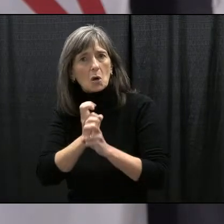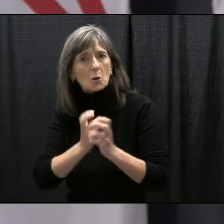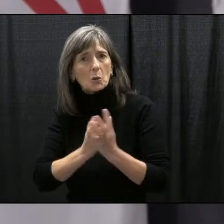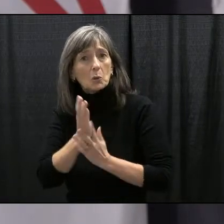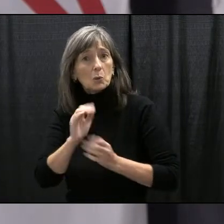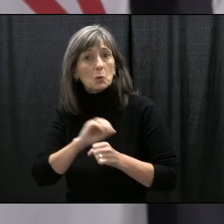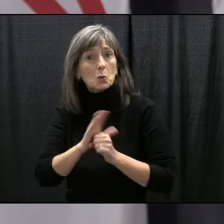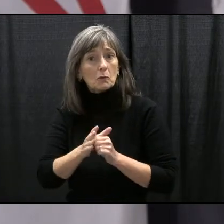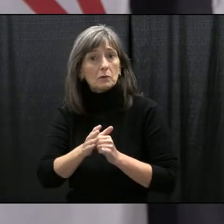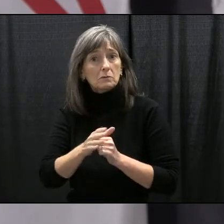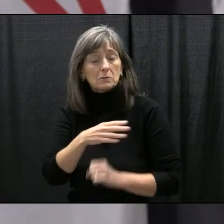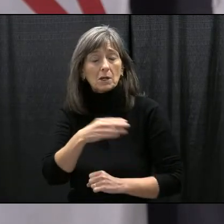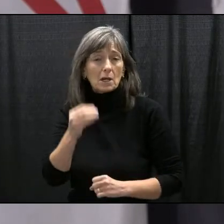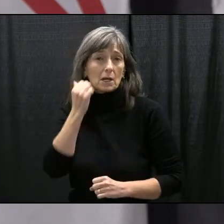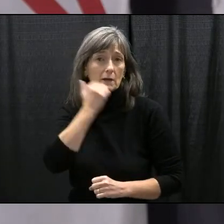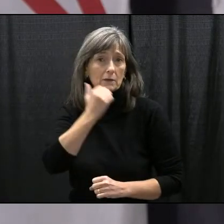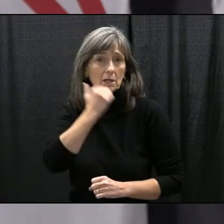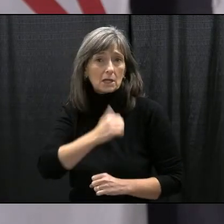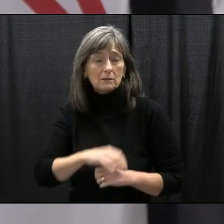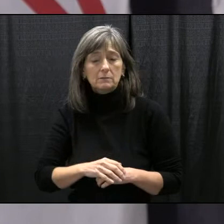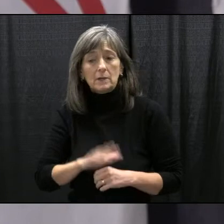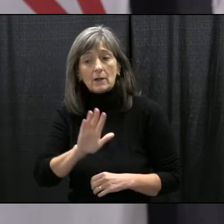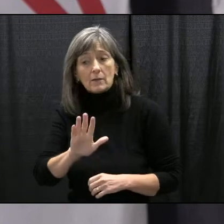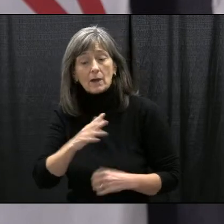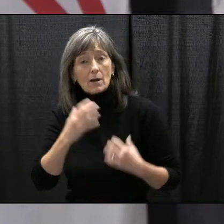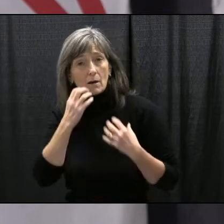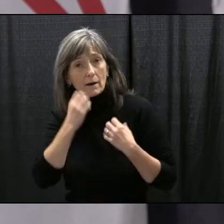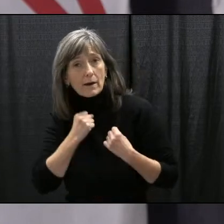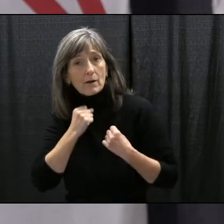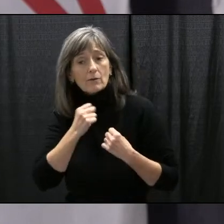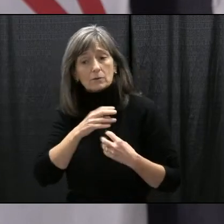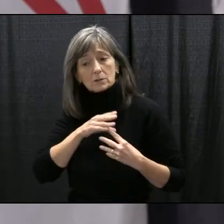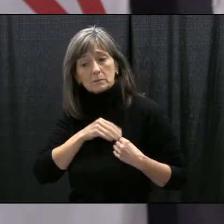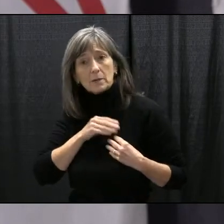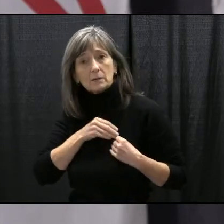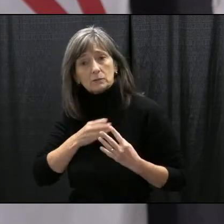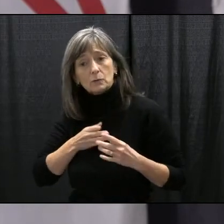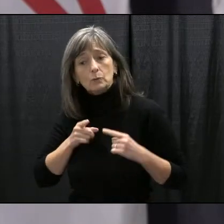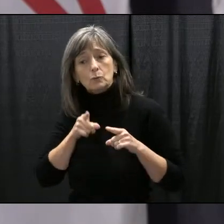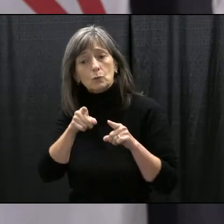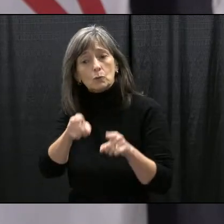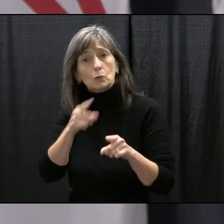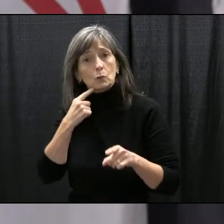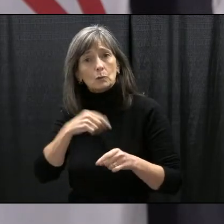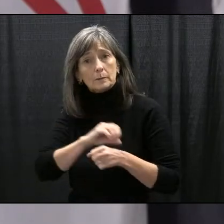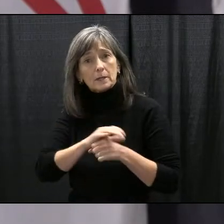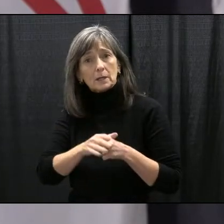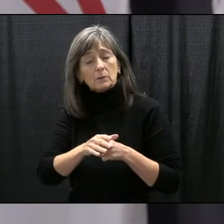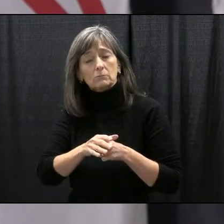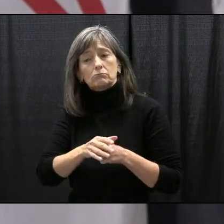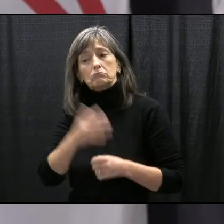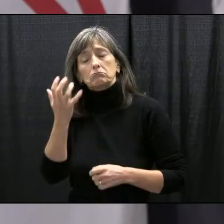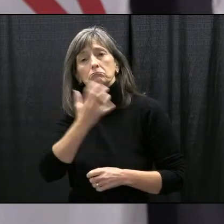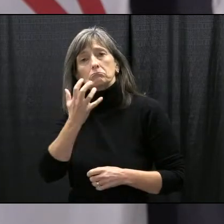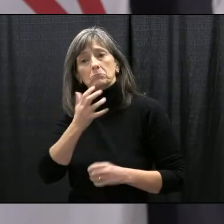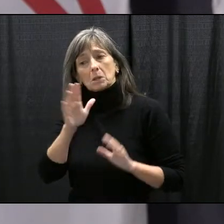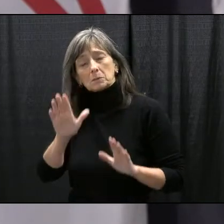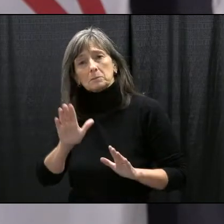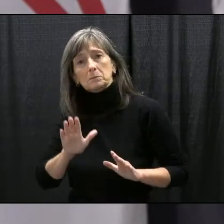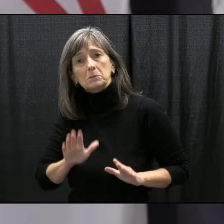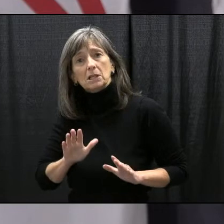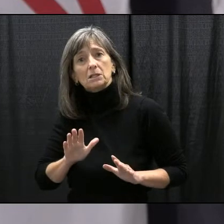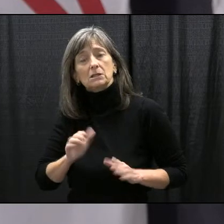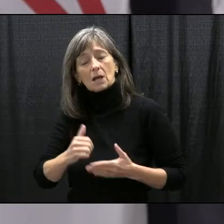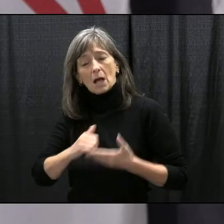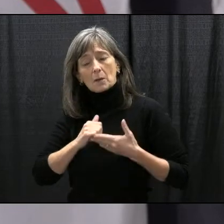occasion each and every day. Their care and compassion throughout the pandemic has been exceptional, and it's made things far more